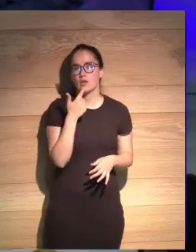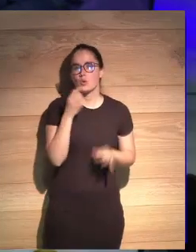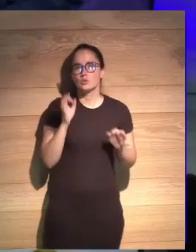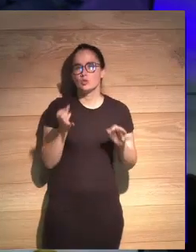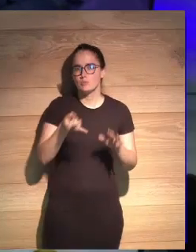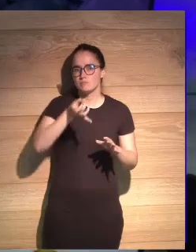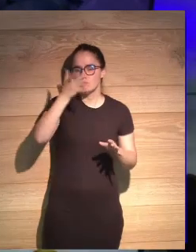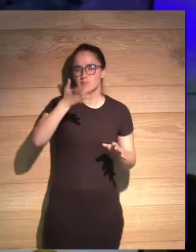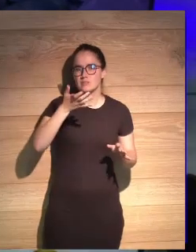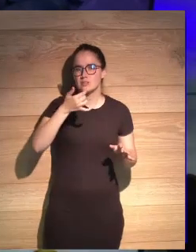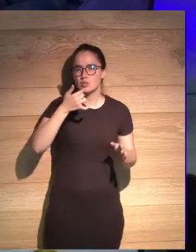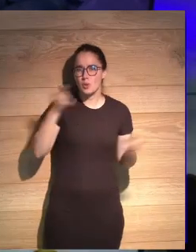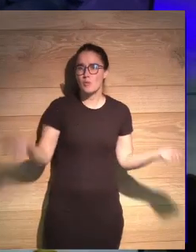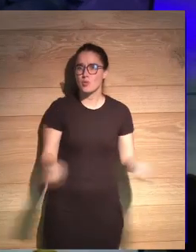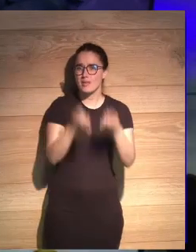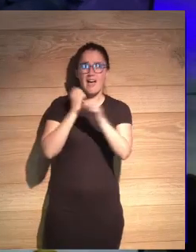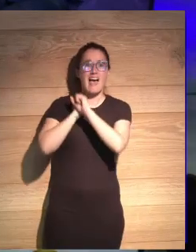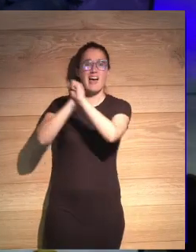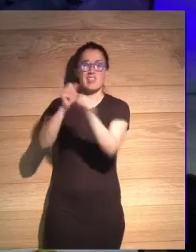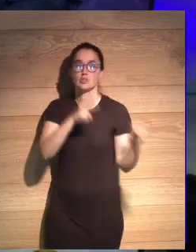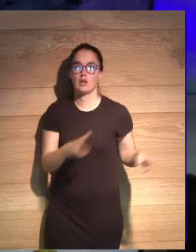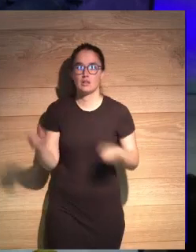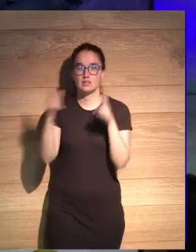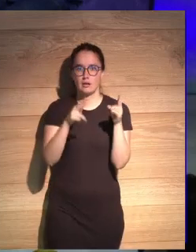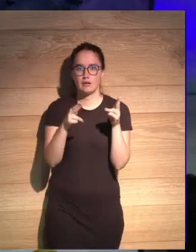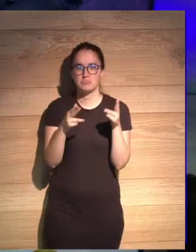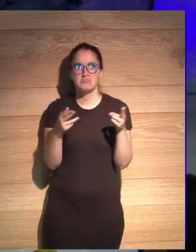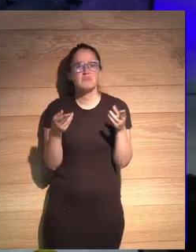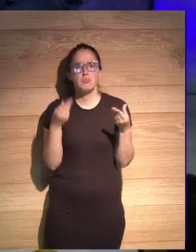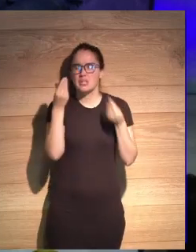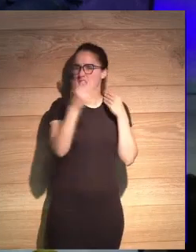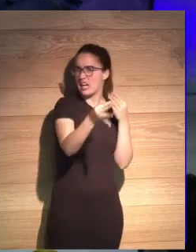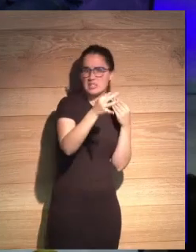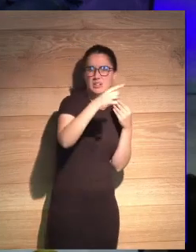and this has gone also for video games. If someone says I'm